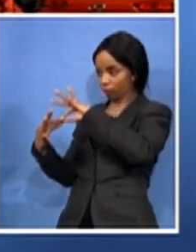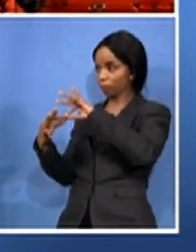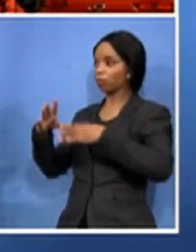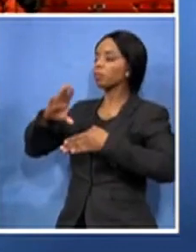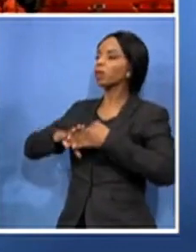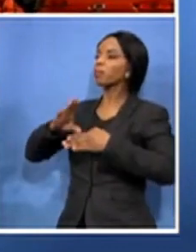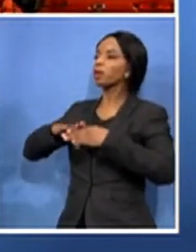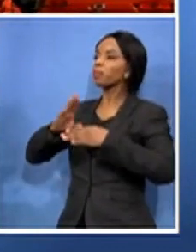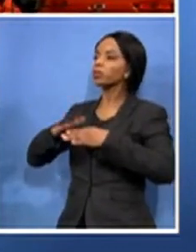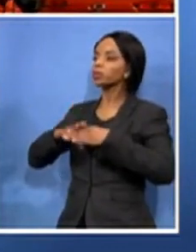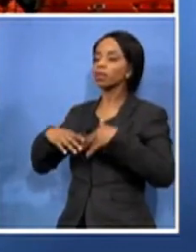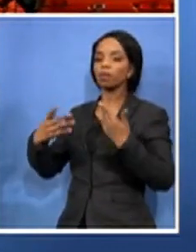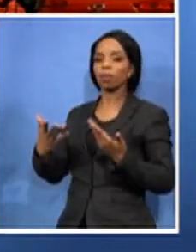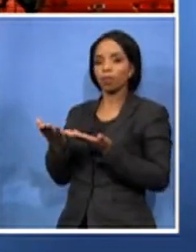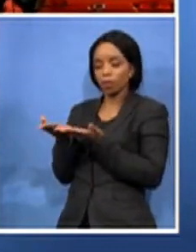today.